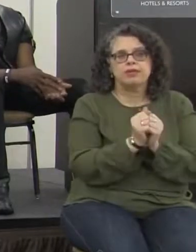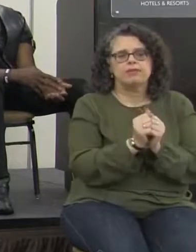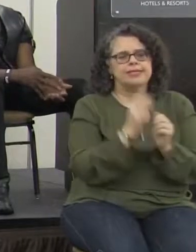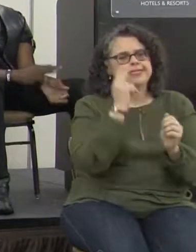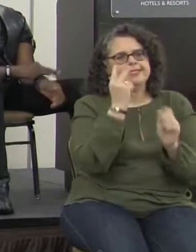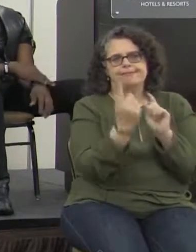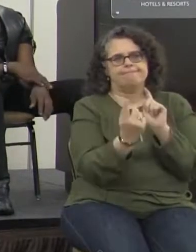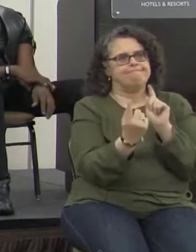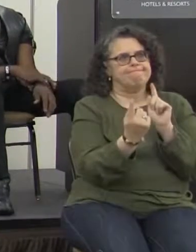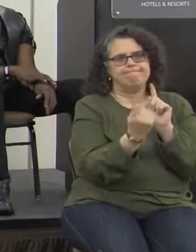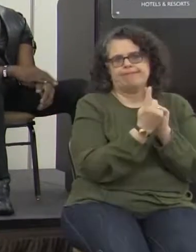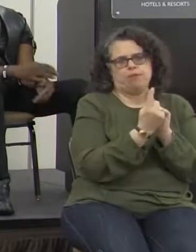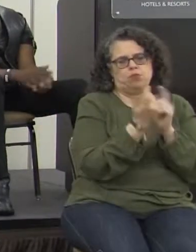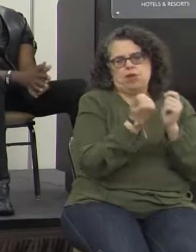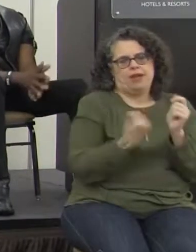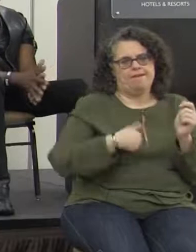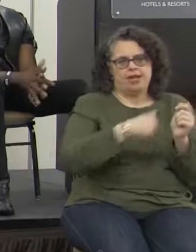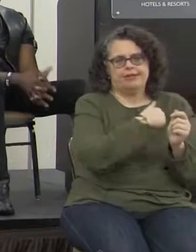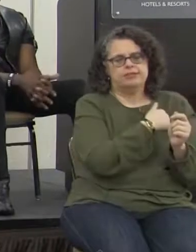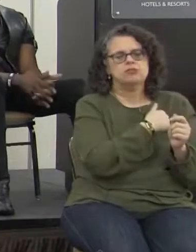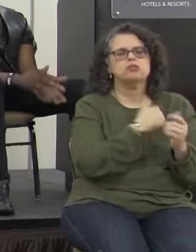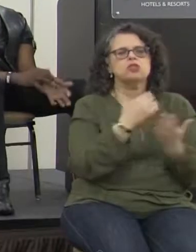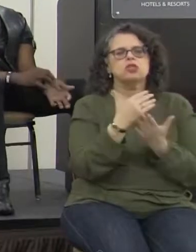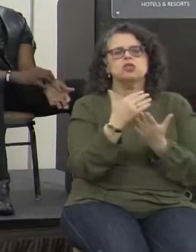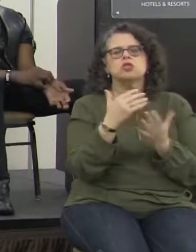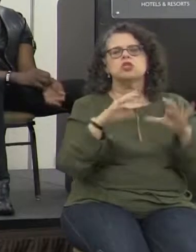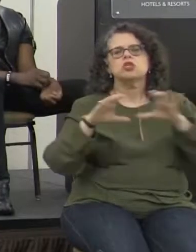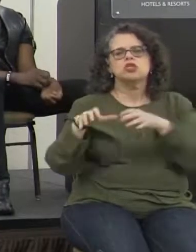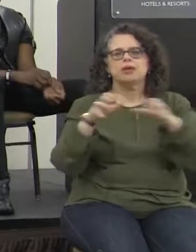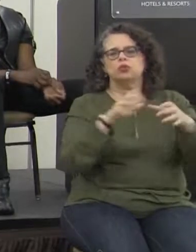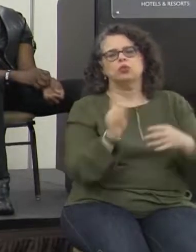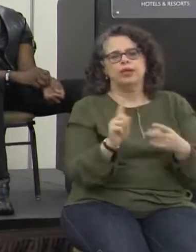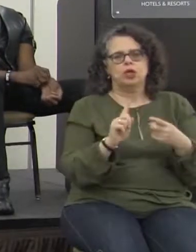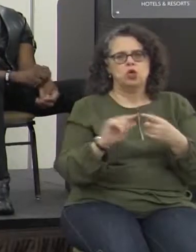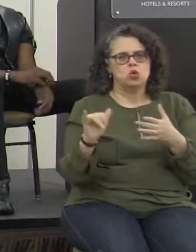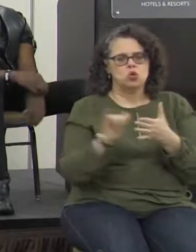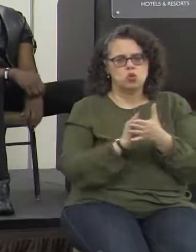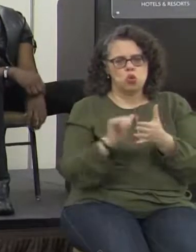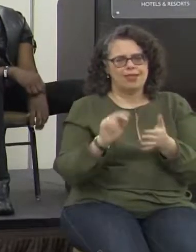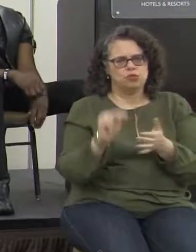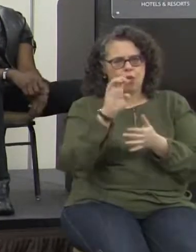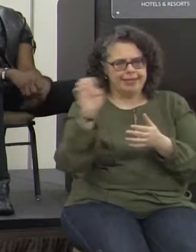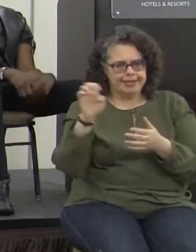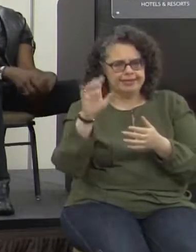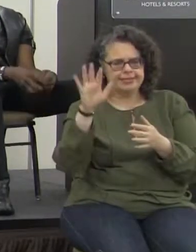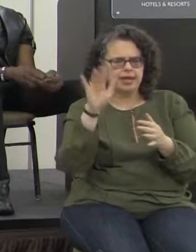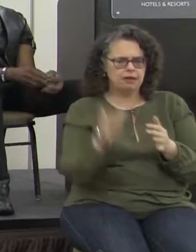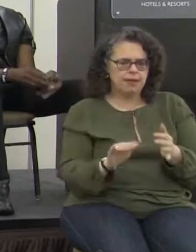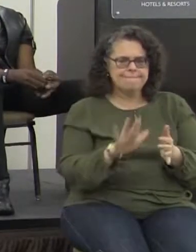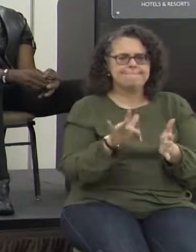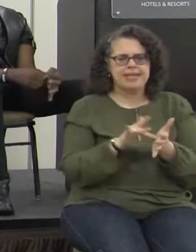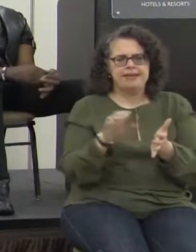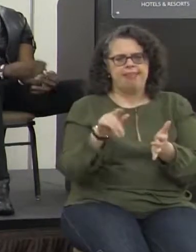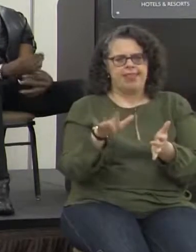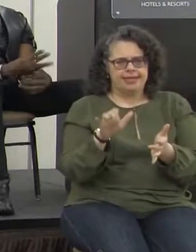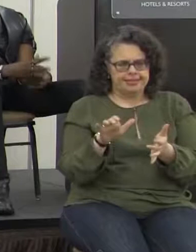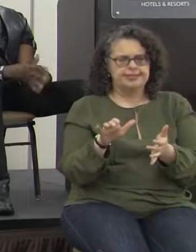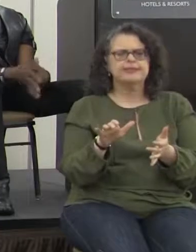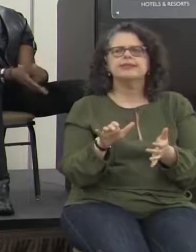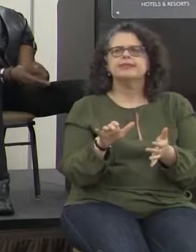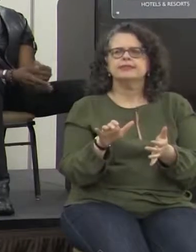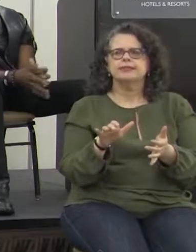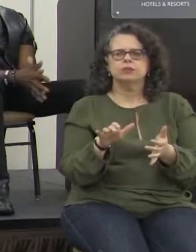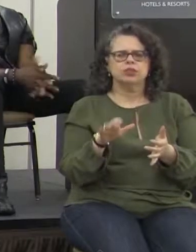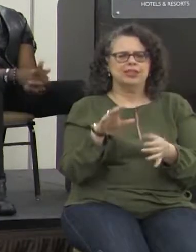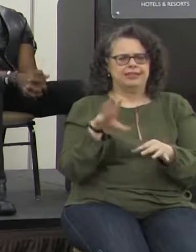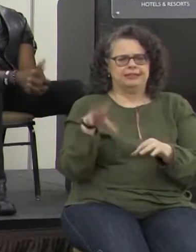us. The chapters are located in New York, that's Northeast. Then we move down to Mid-Atlantic, which is